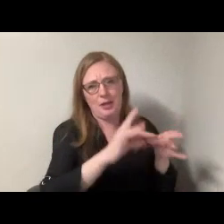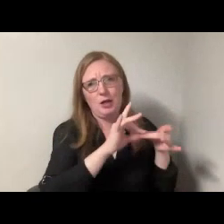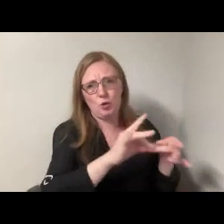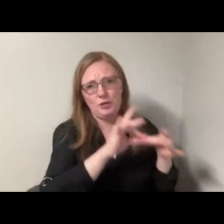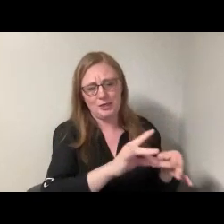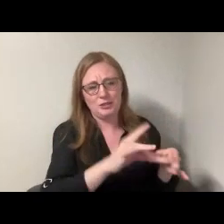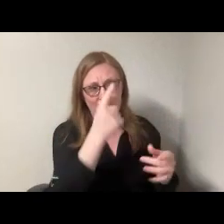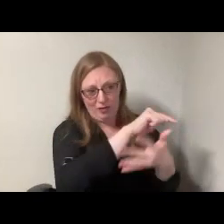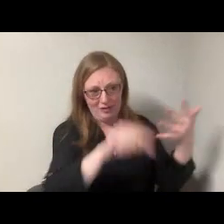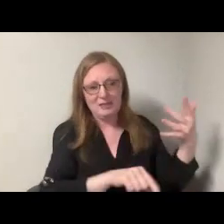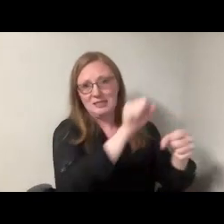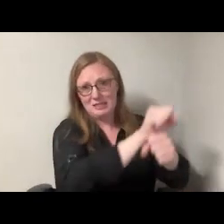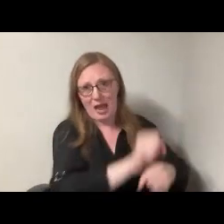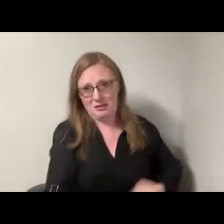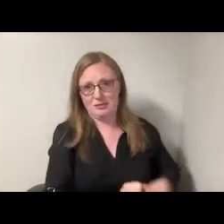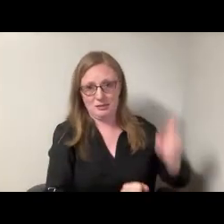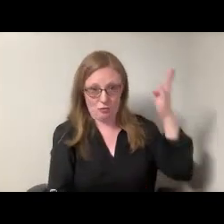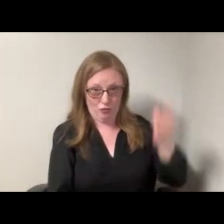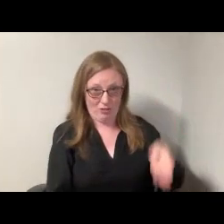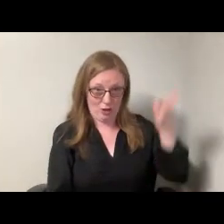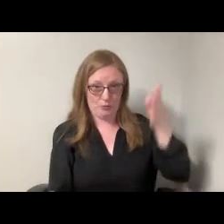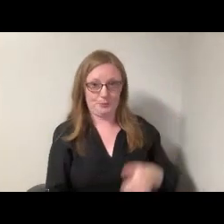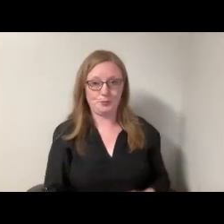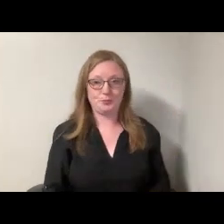involves these tasks right here.